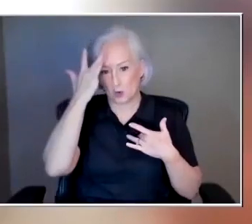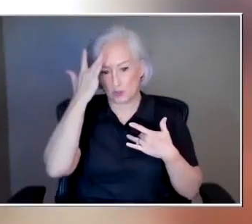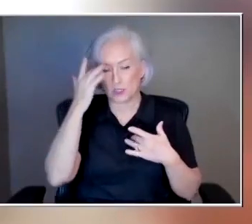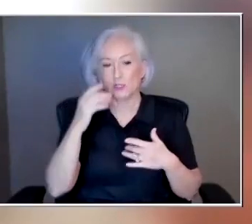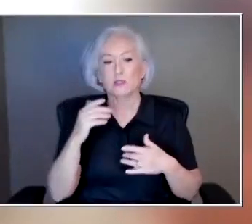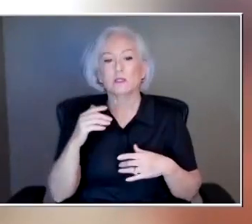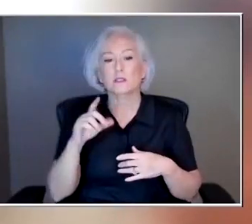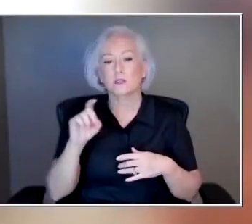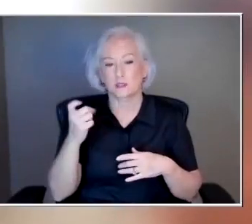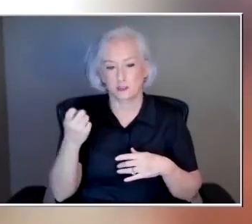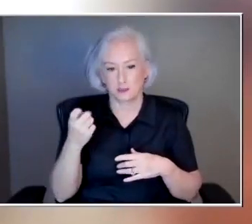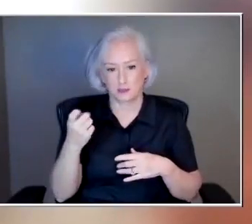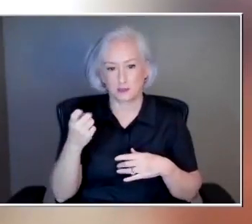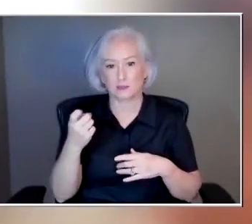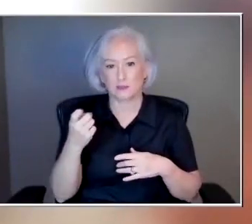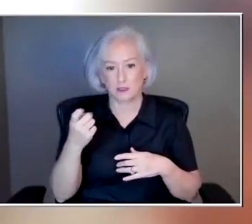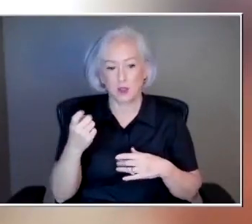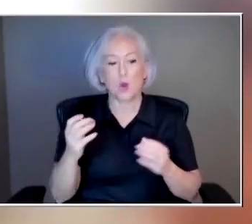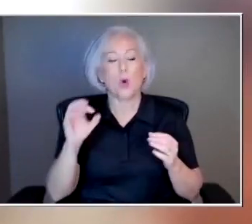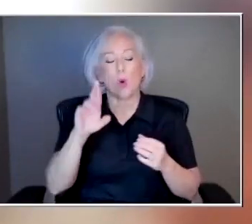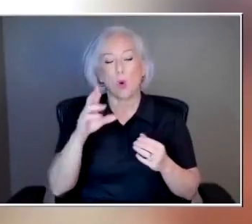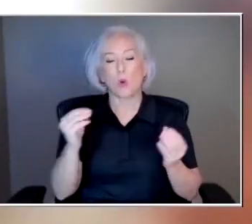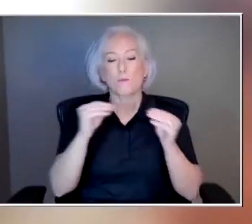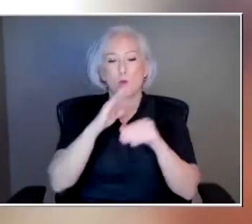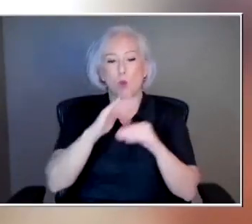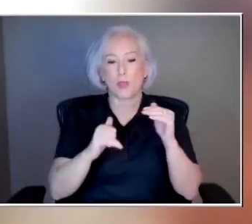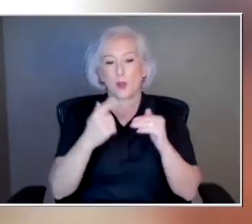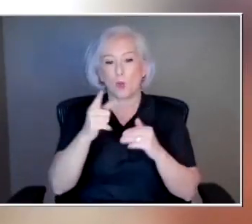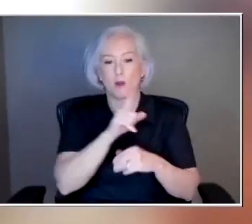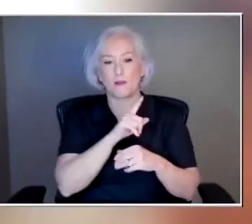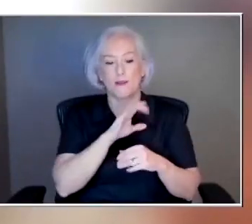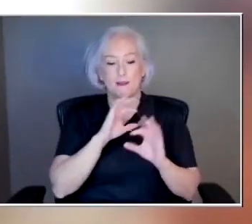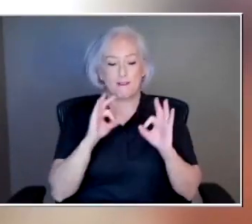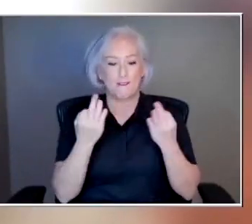than one family member that has had breast cancer, and that takes